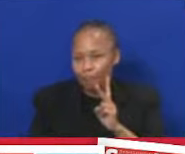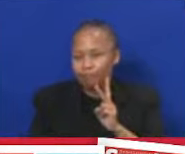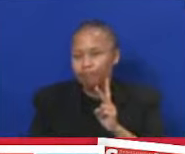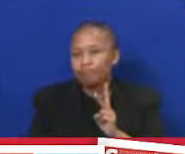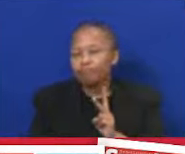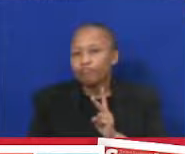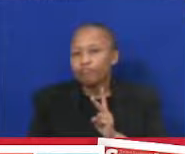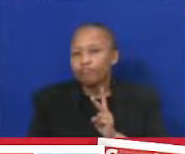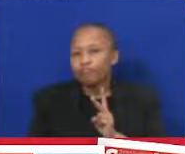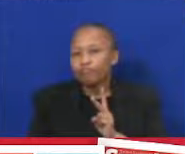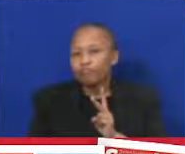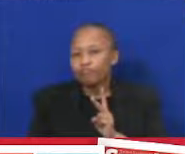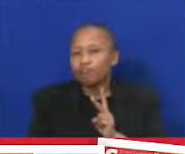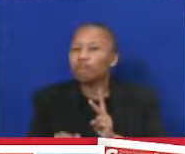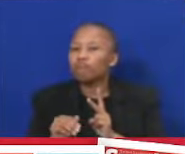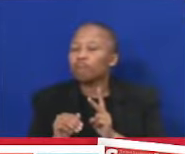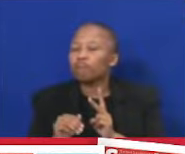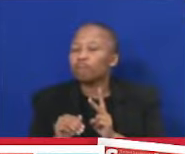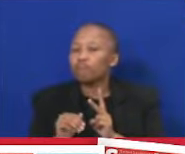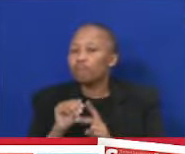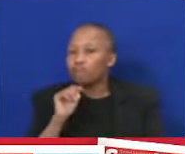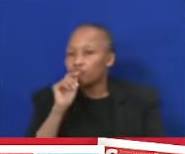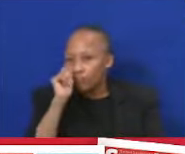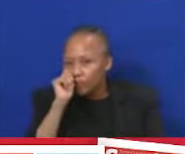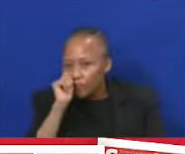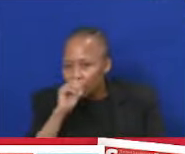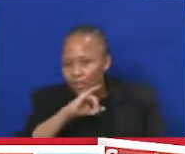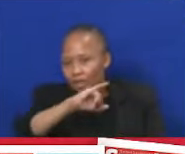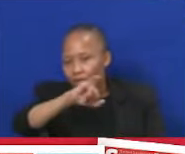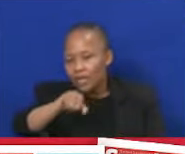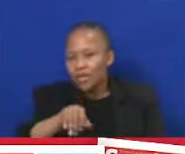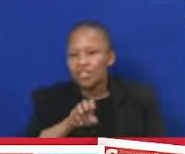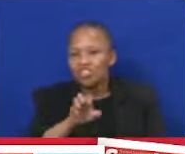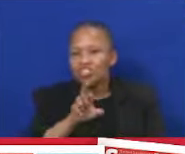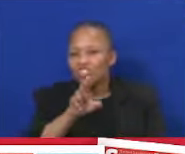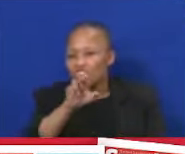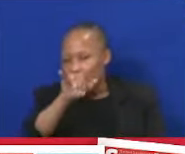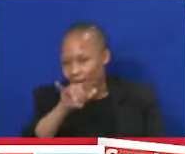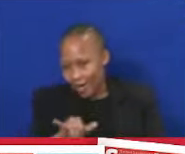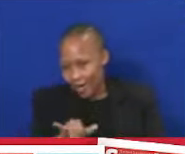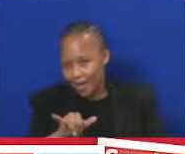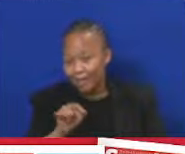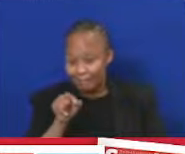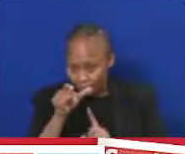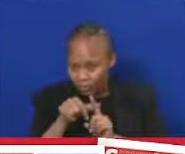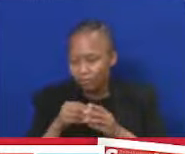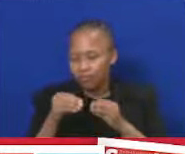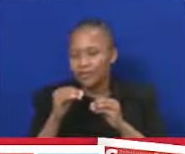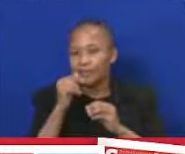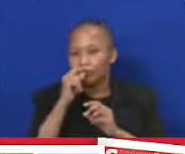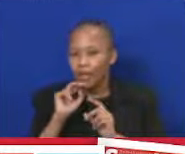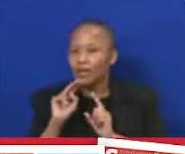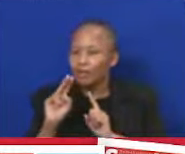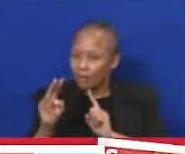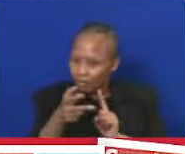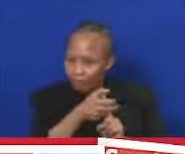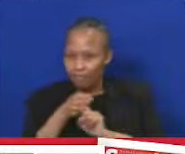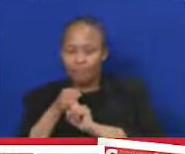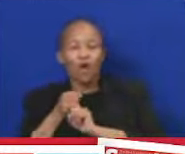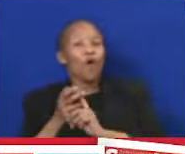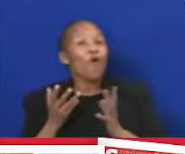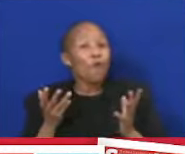kidnapping of Mr. Jerebu Shuga, a businessman at Centurion. And there